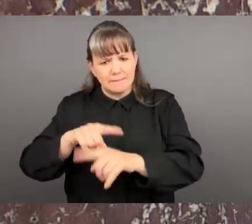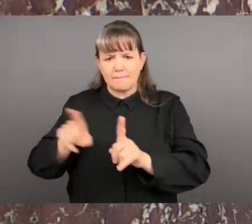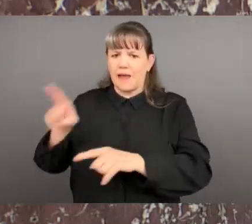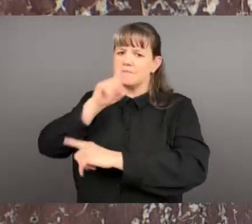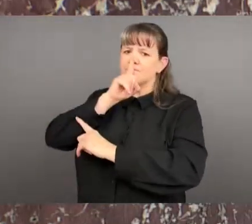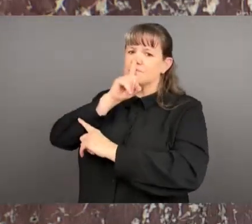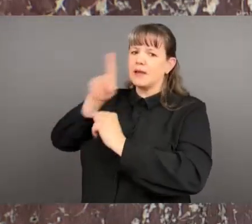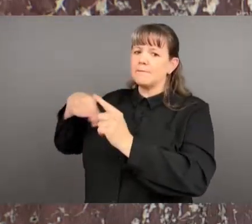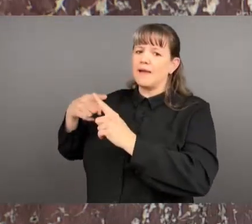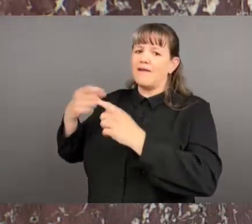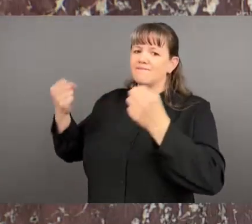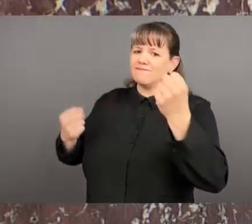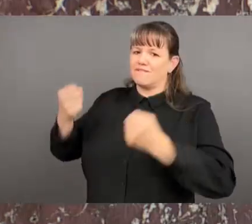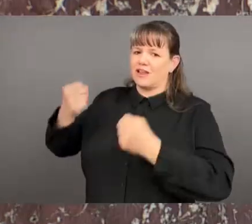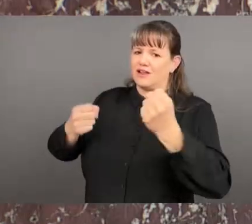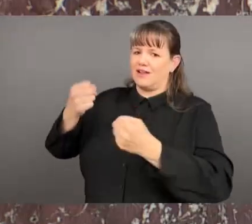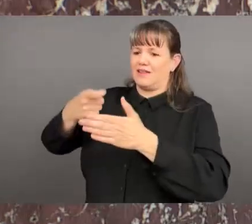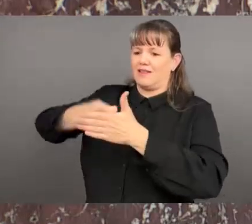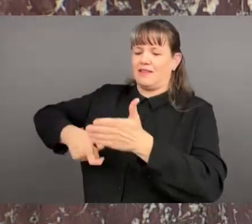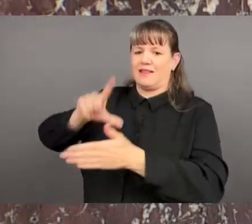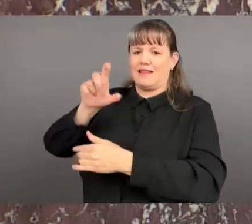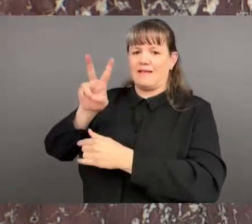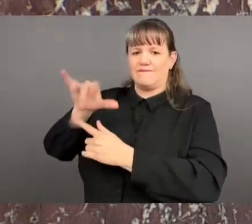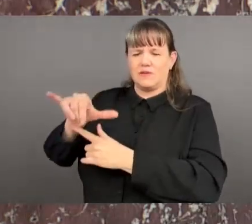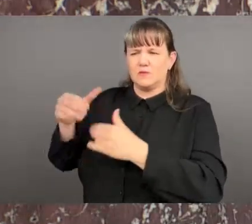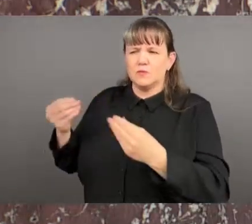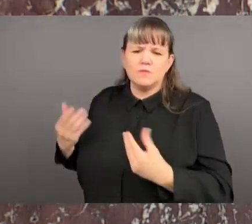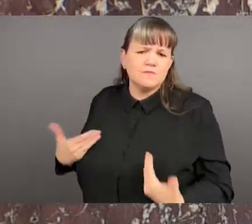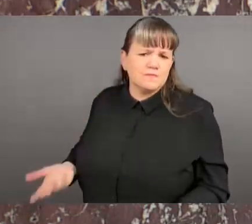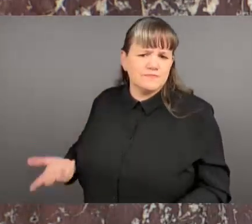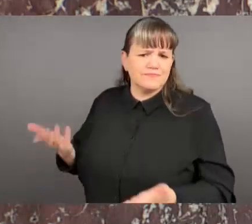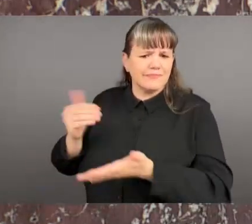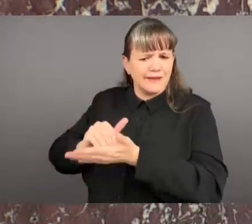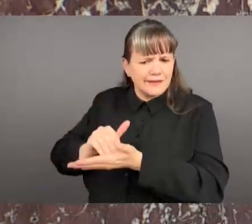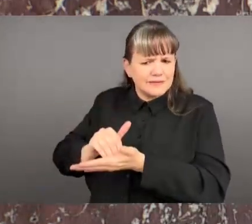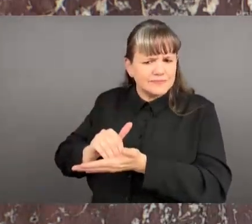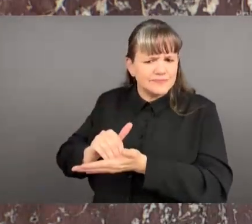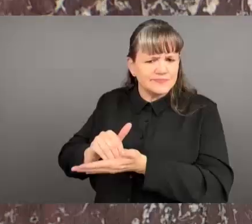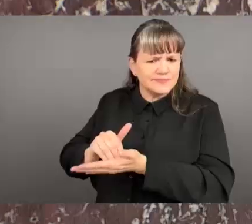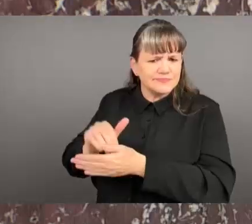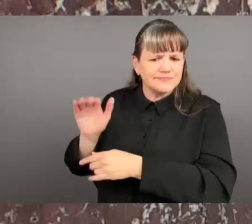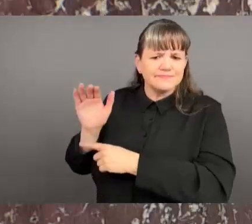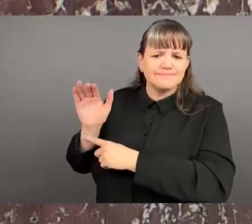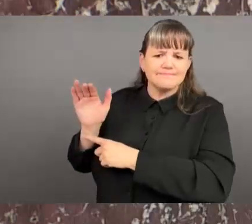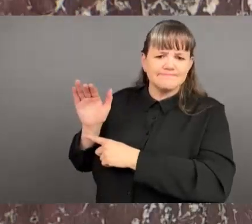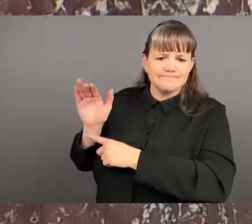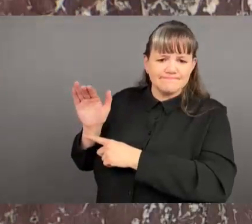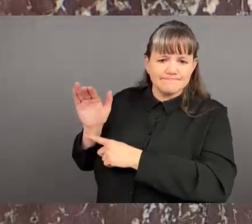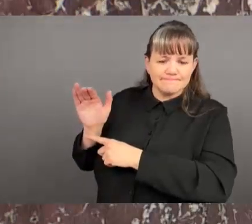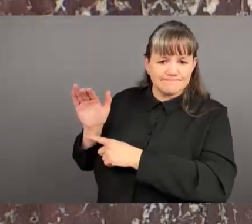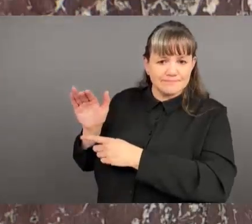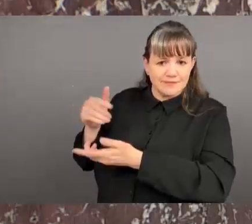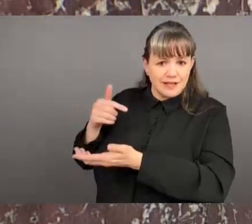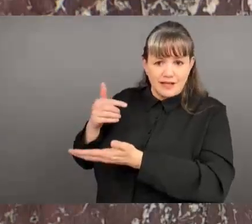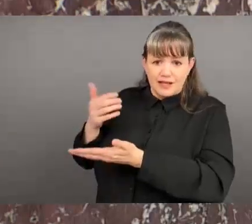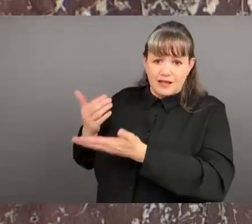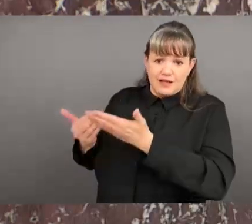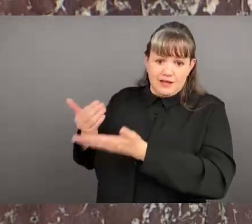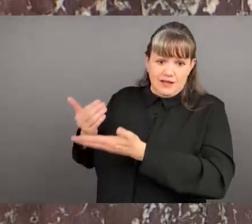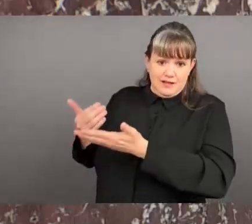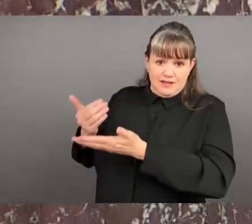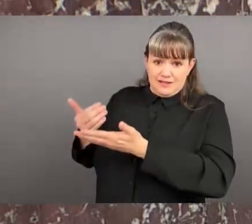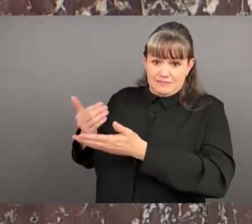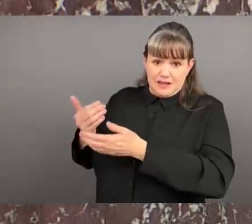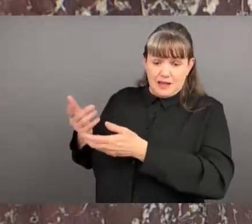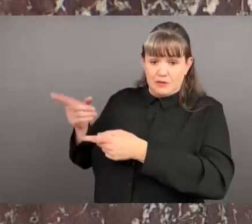again, I appreciate the Premier may want to have a little flourish after his initial answer, but if he could stick to the actual